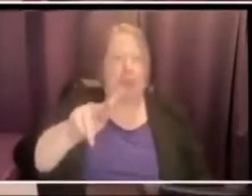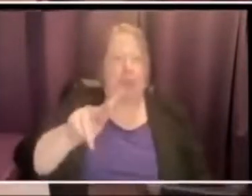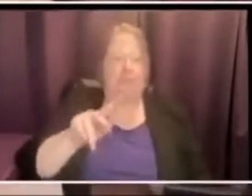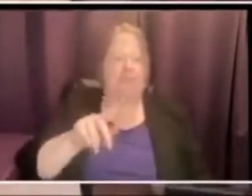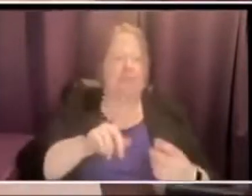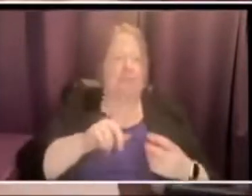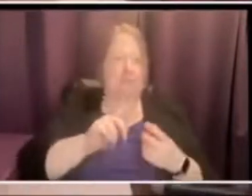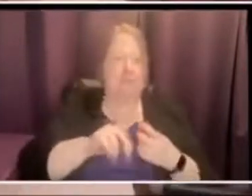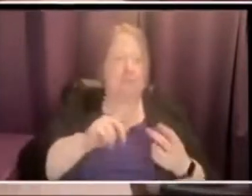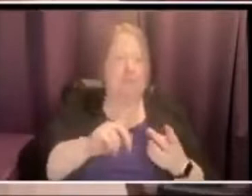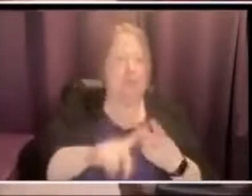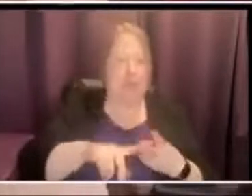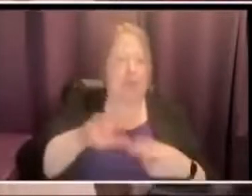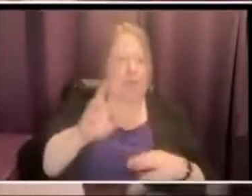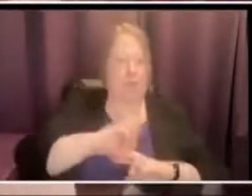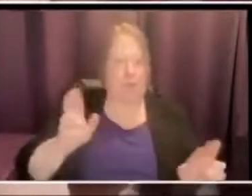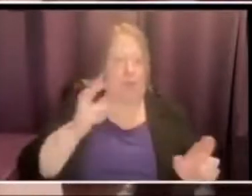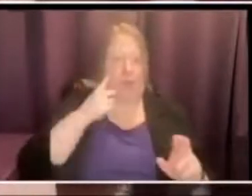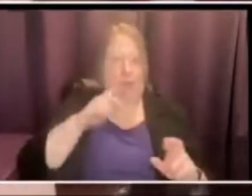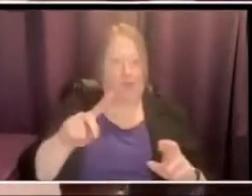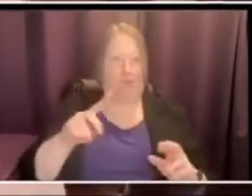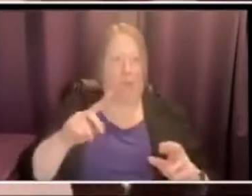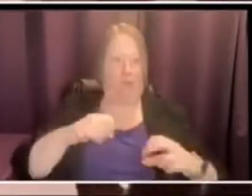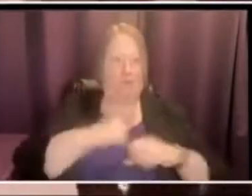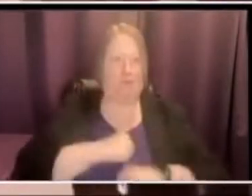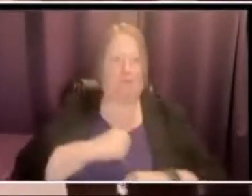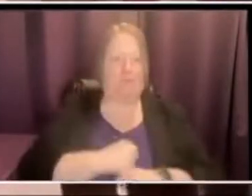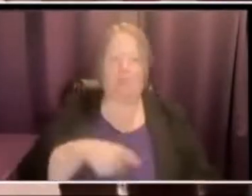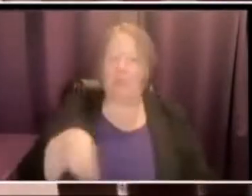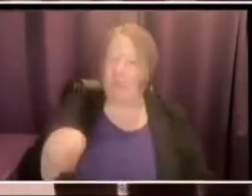They're putting on their tear gas masks.